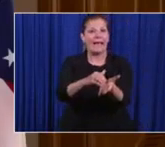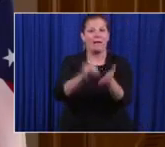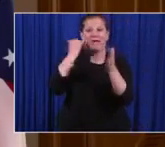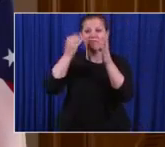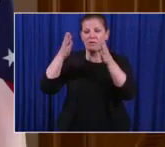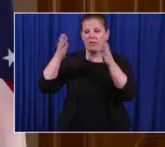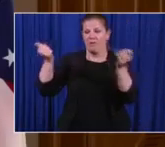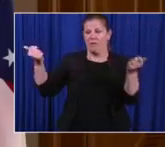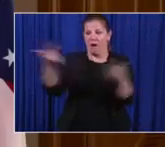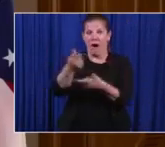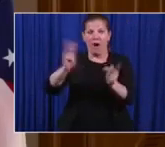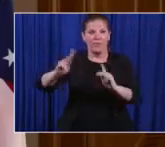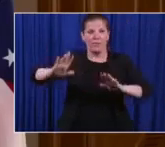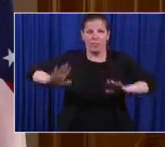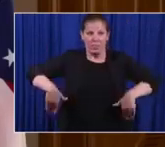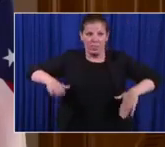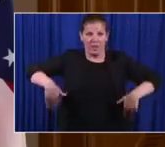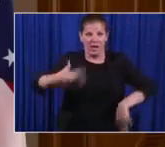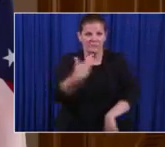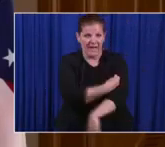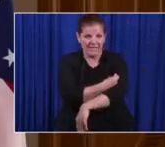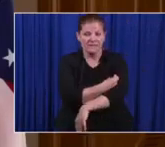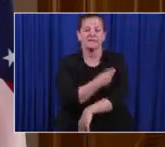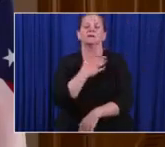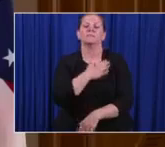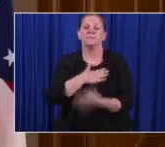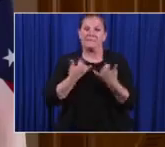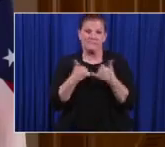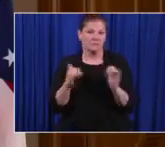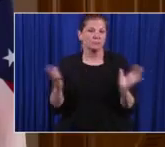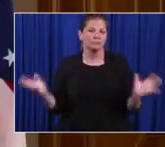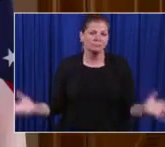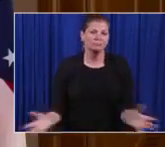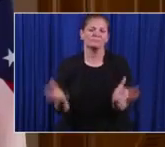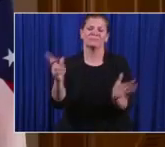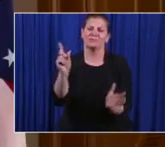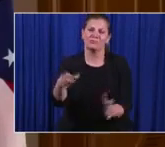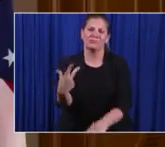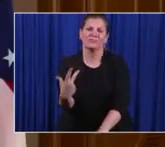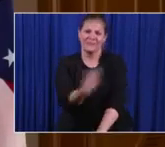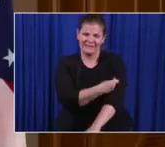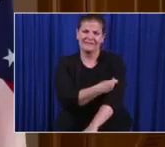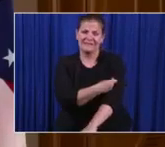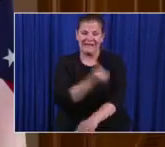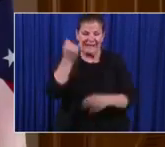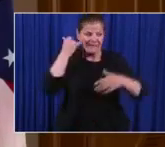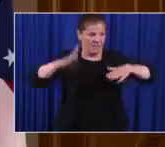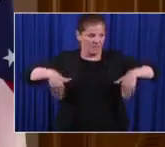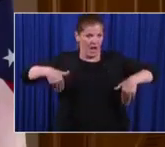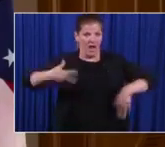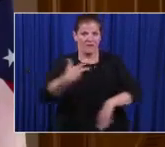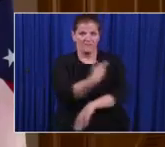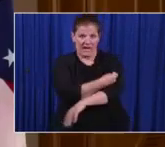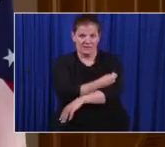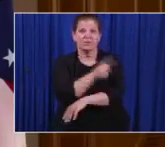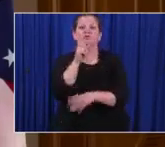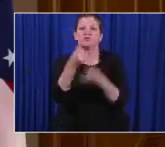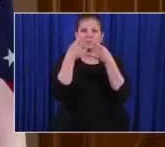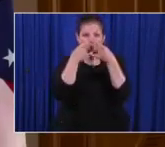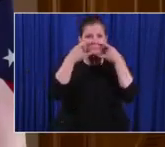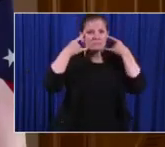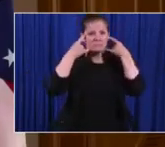are strongly encouraged to get the vaccine and to continue wearing a mask until they do under the CDC